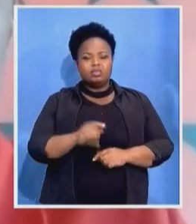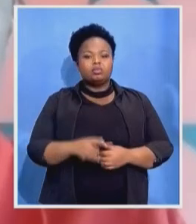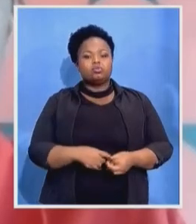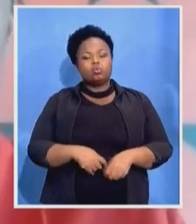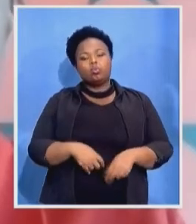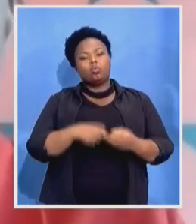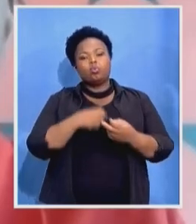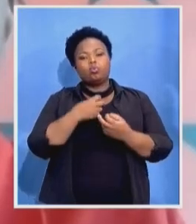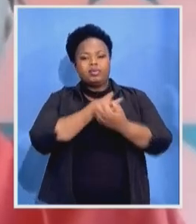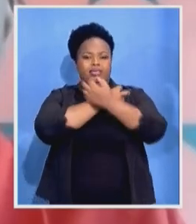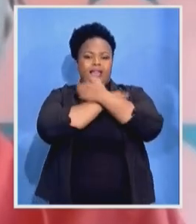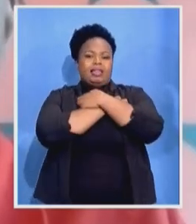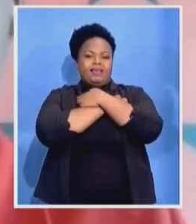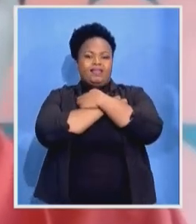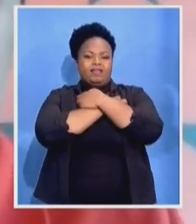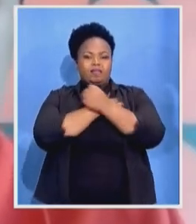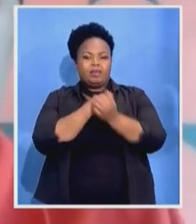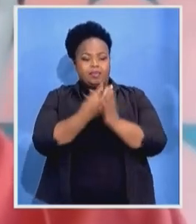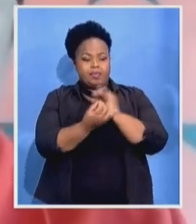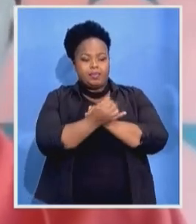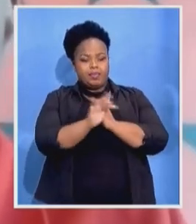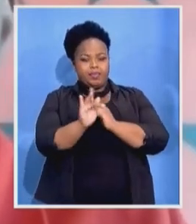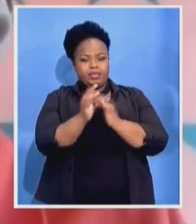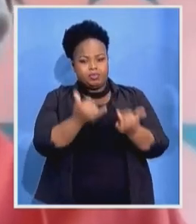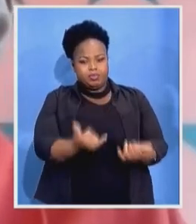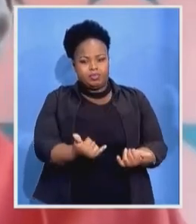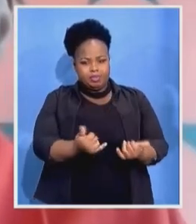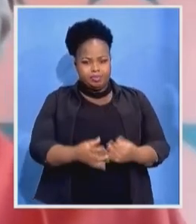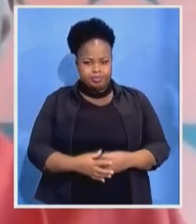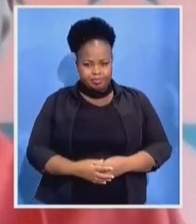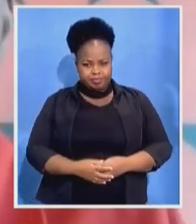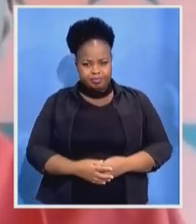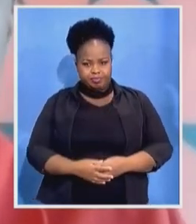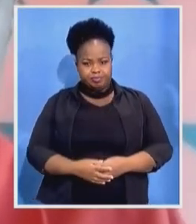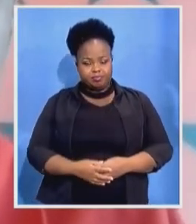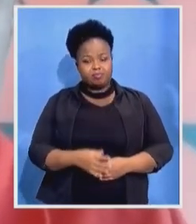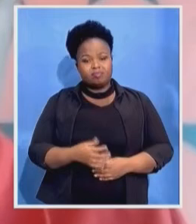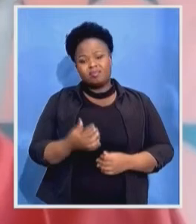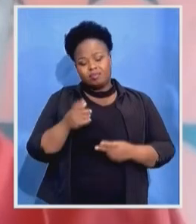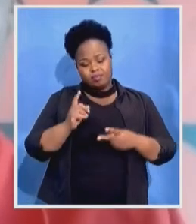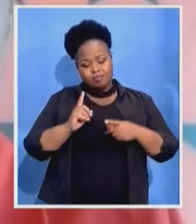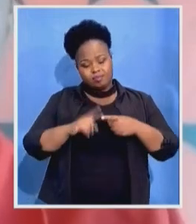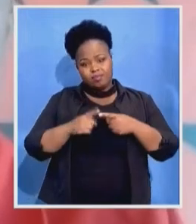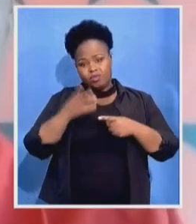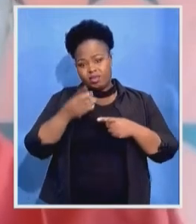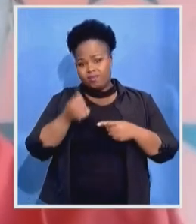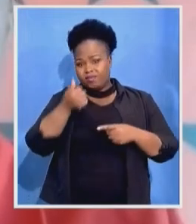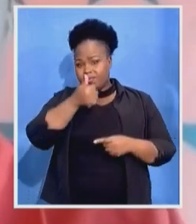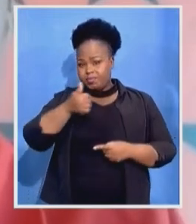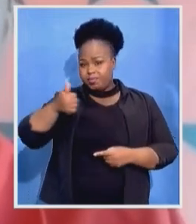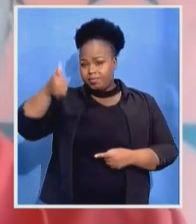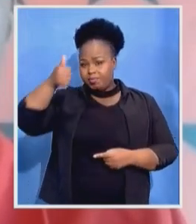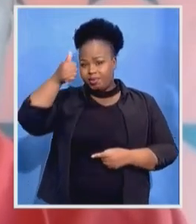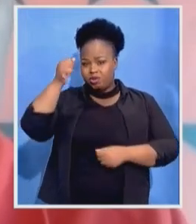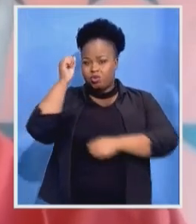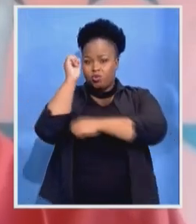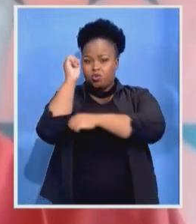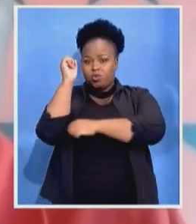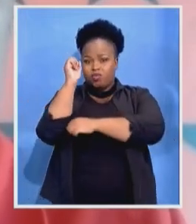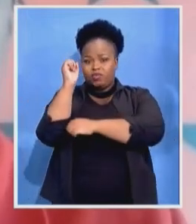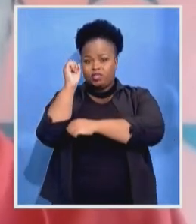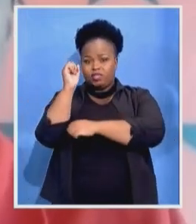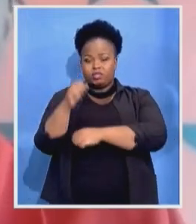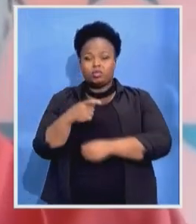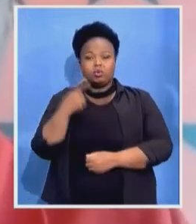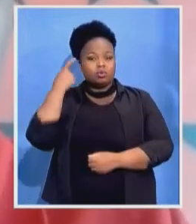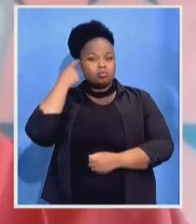We also have the head of the Office of the Secretariat or General